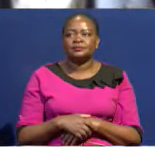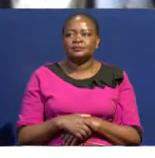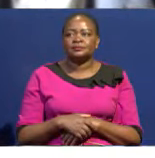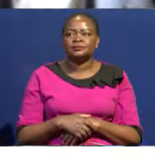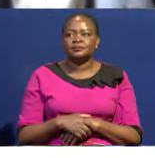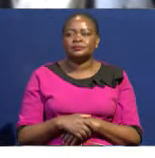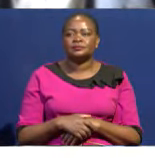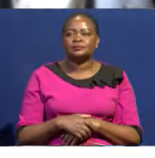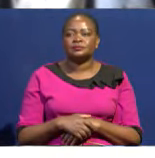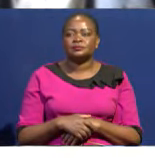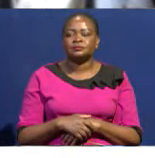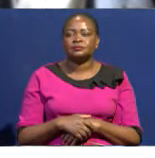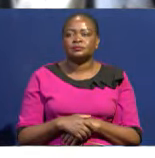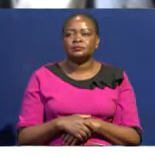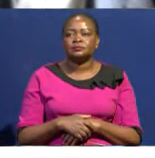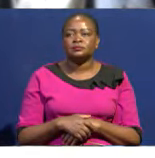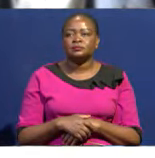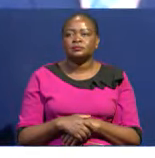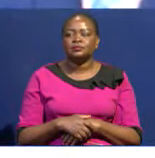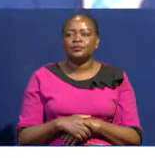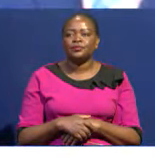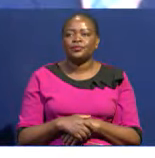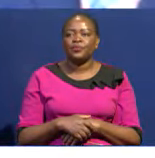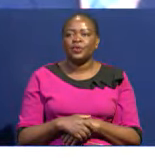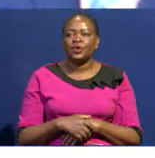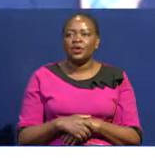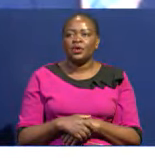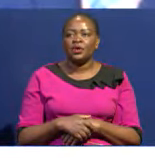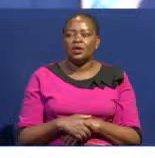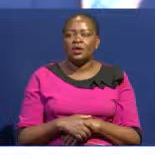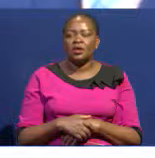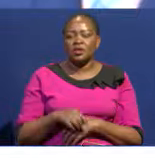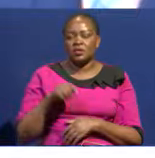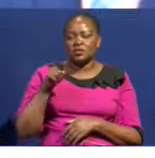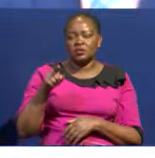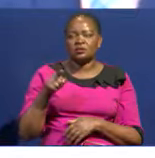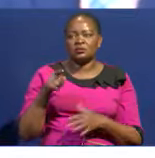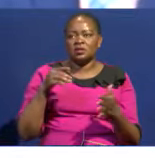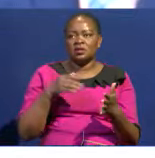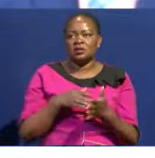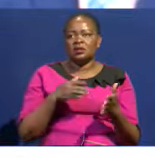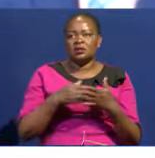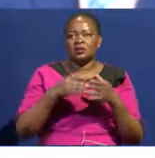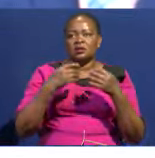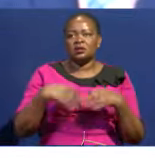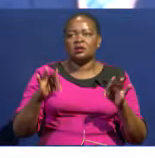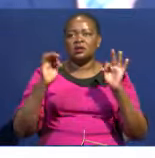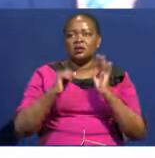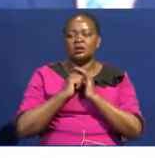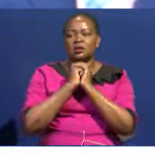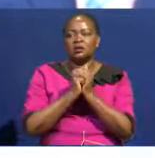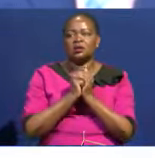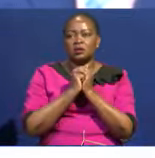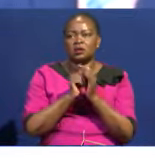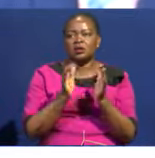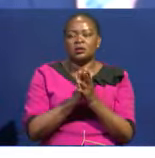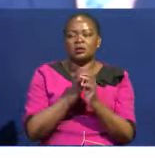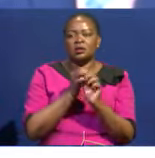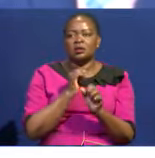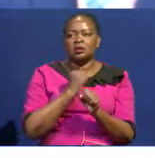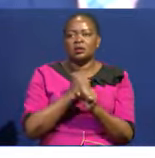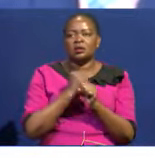government in terms of stamp duty. Hii bill inazuia uhuru wa kuabudu na